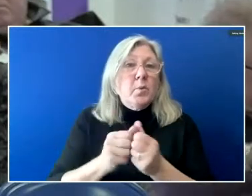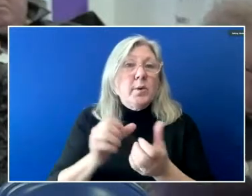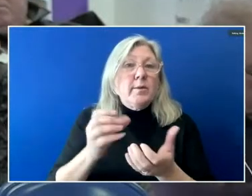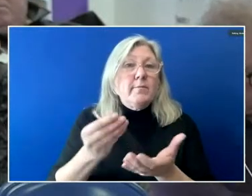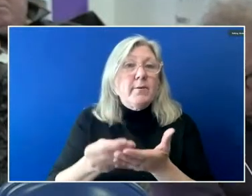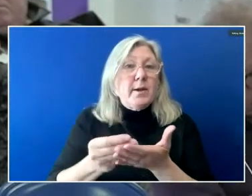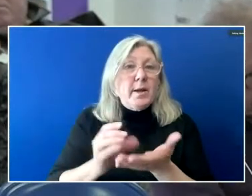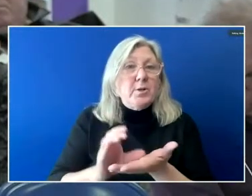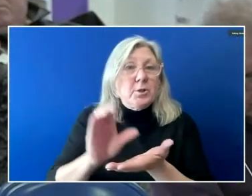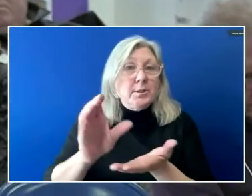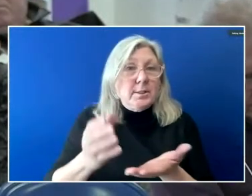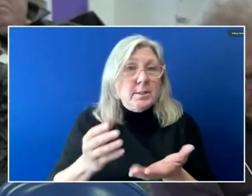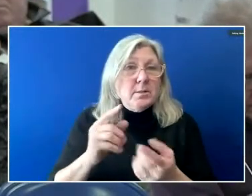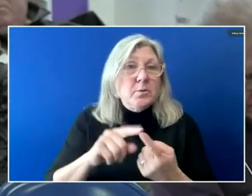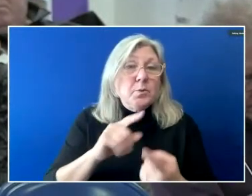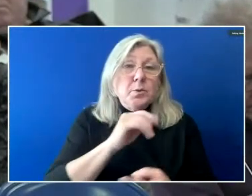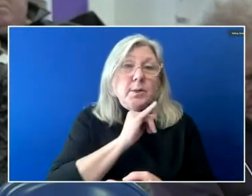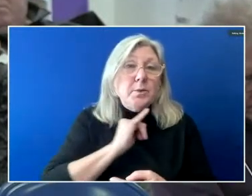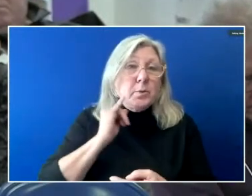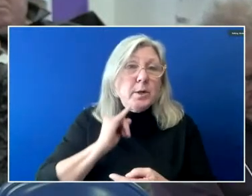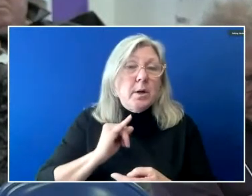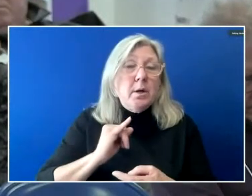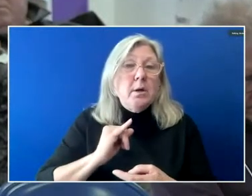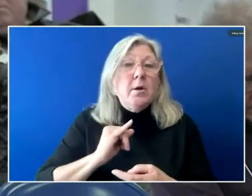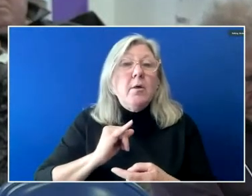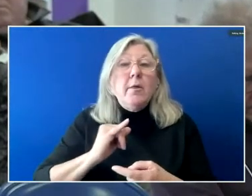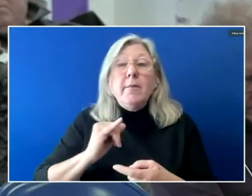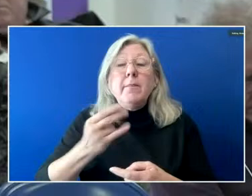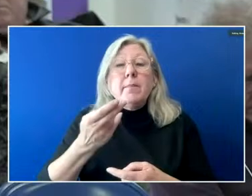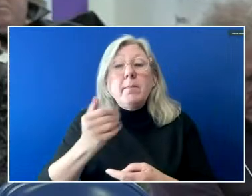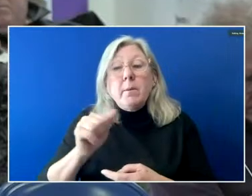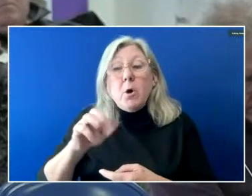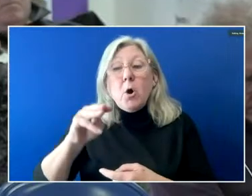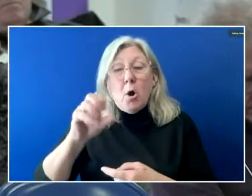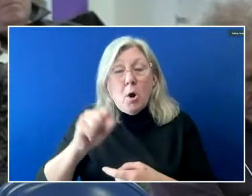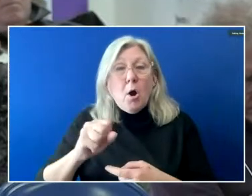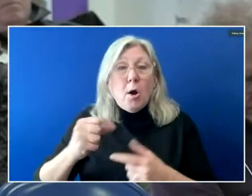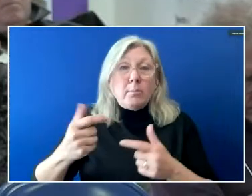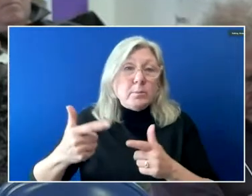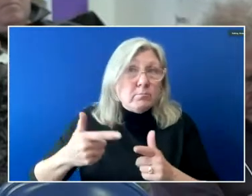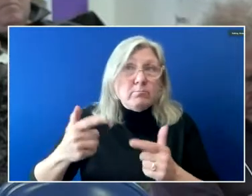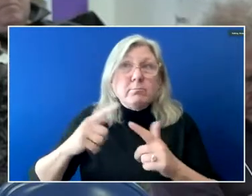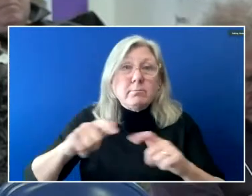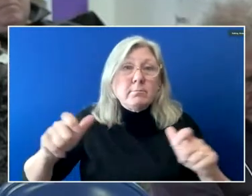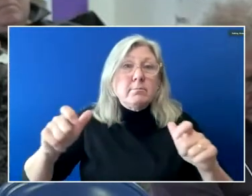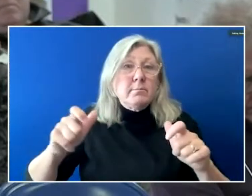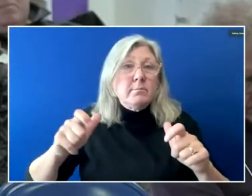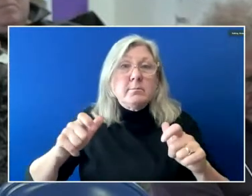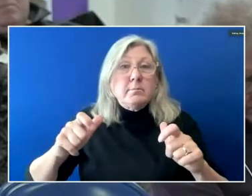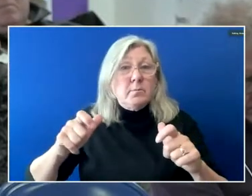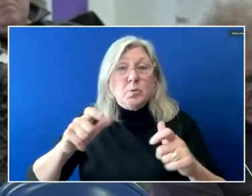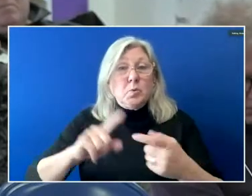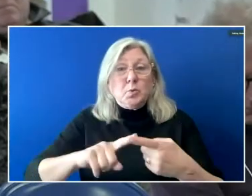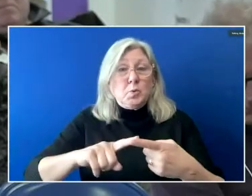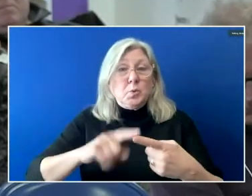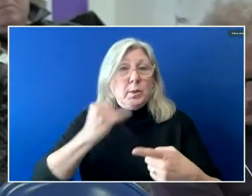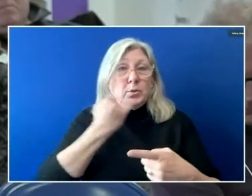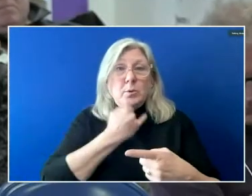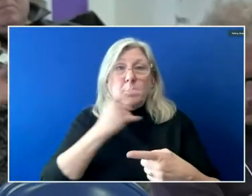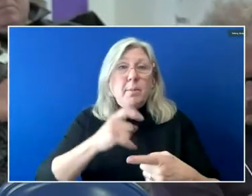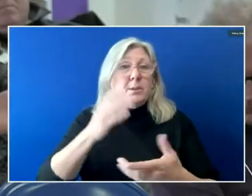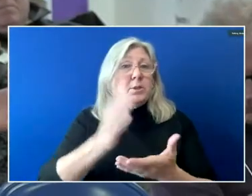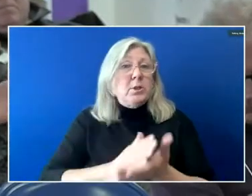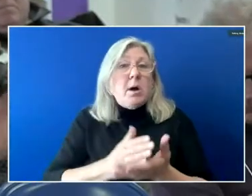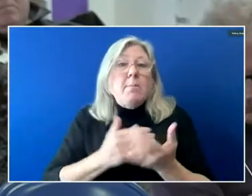exports to Israel must stop immediately as elected office holders here in the United States whether